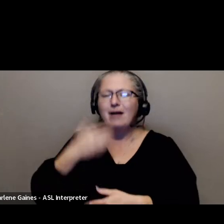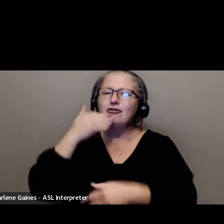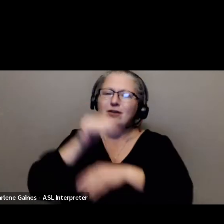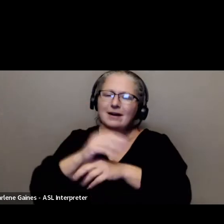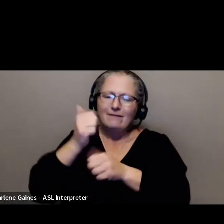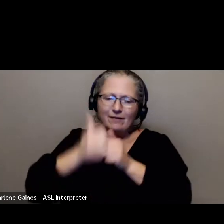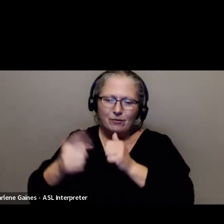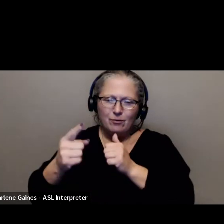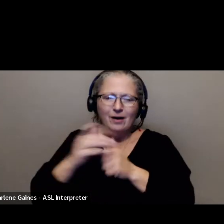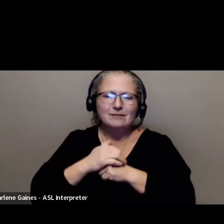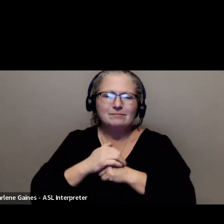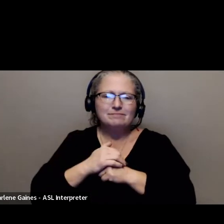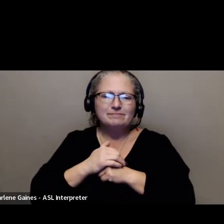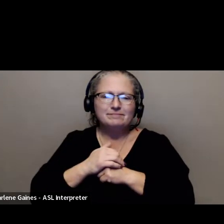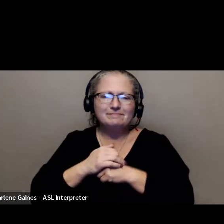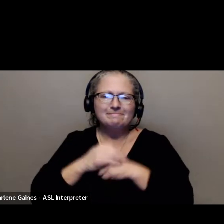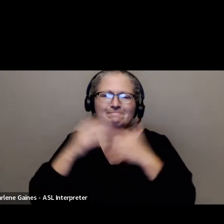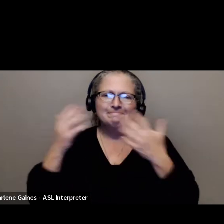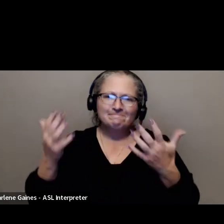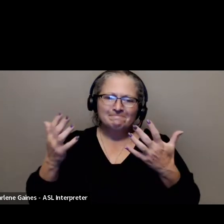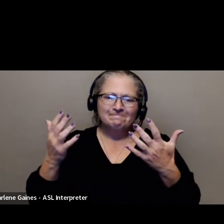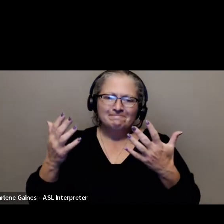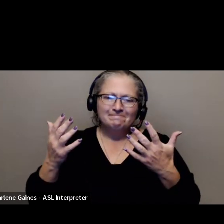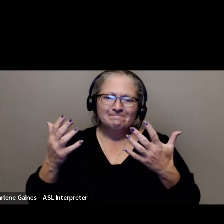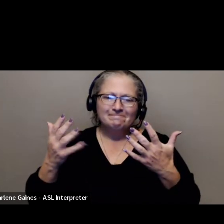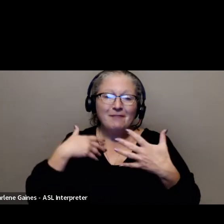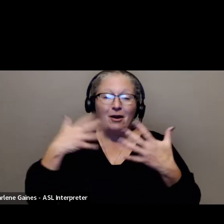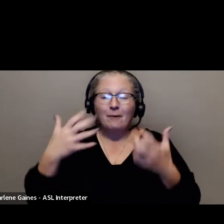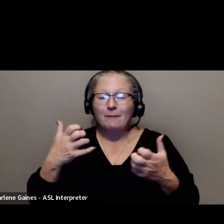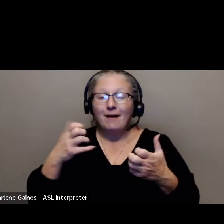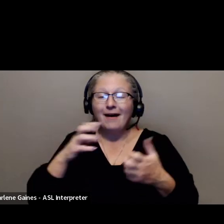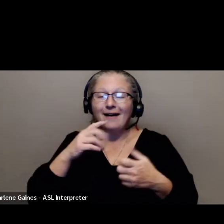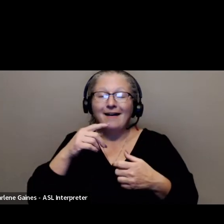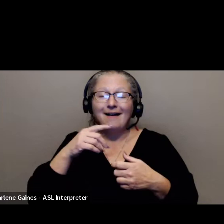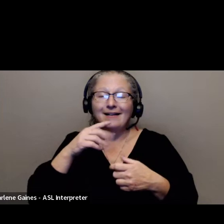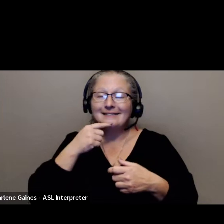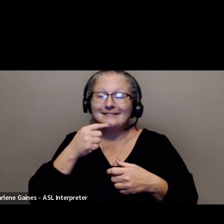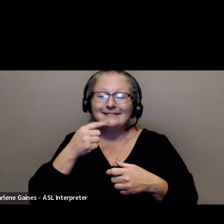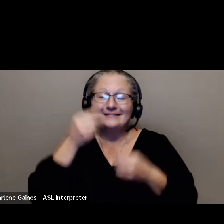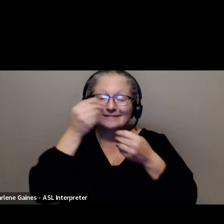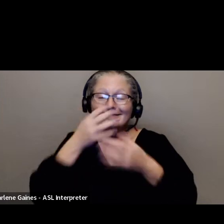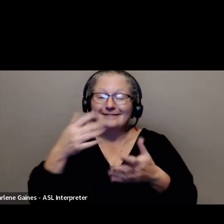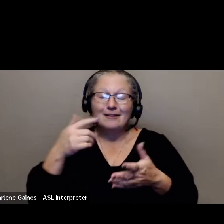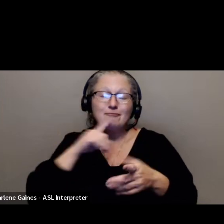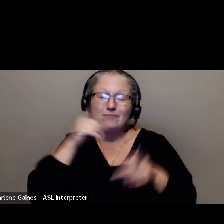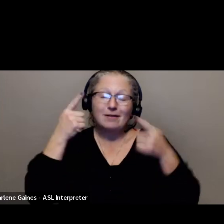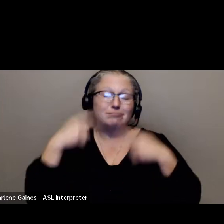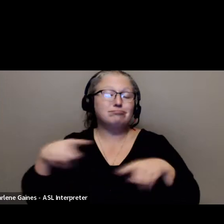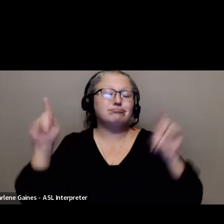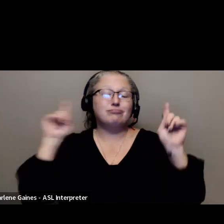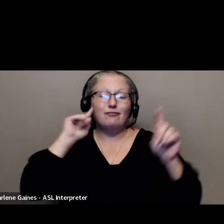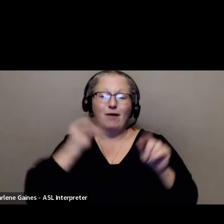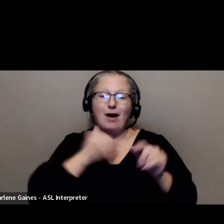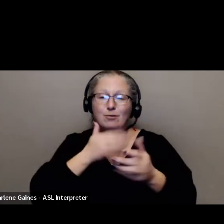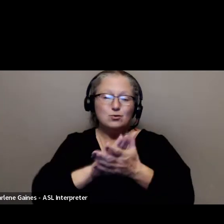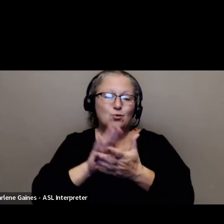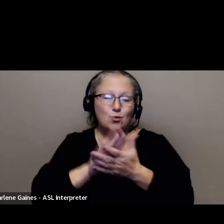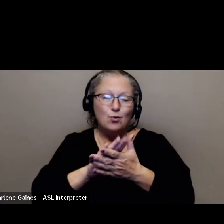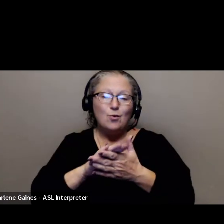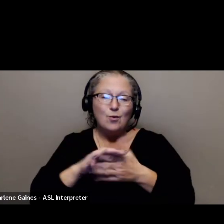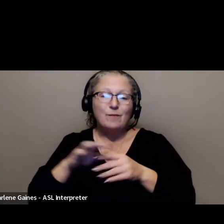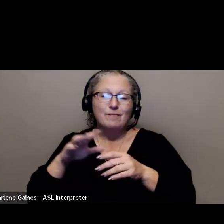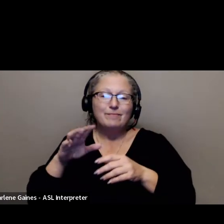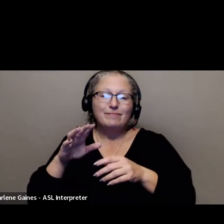everyone. I would just like to say this is an accomplishment, obviously, for our school. It's